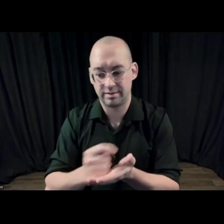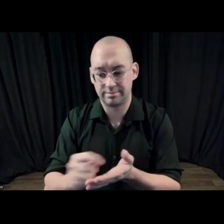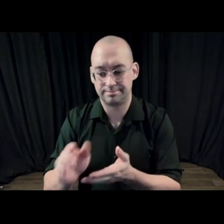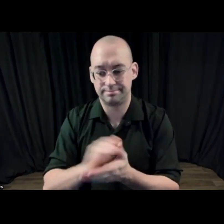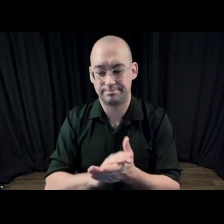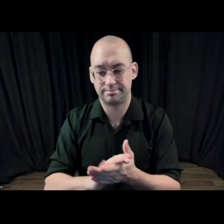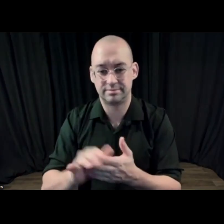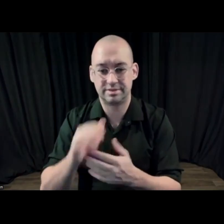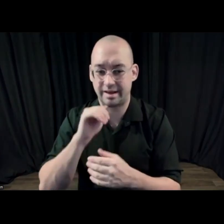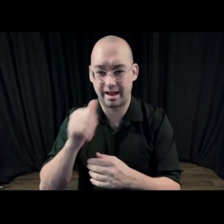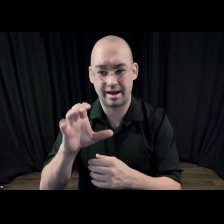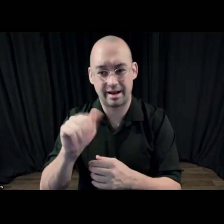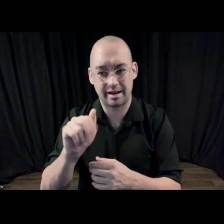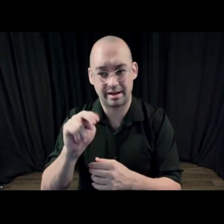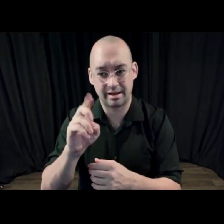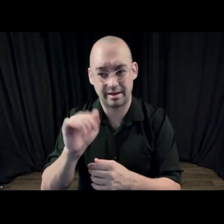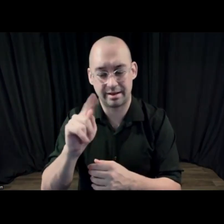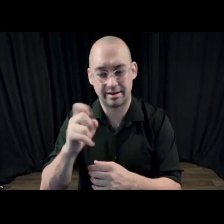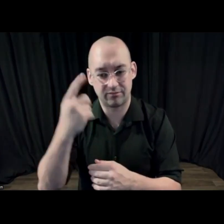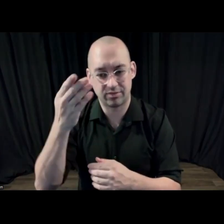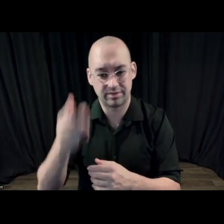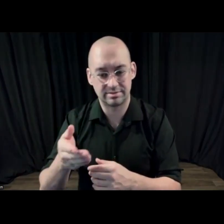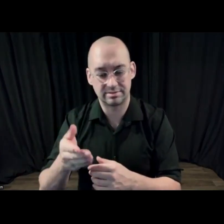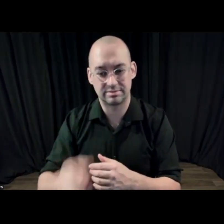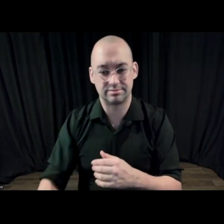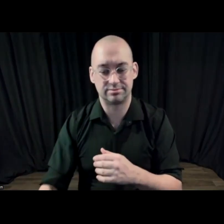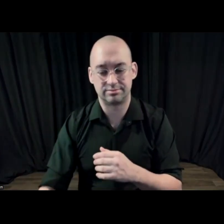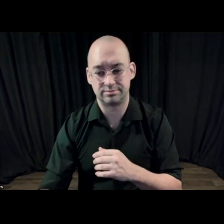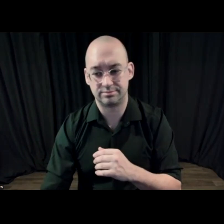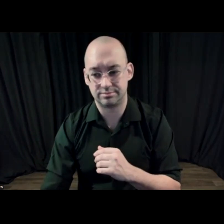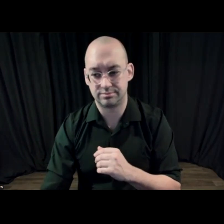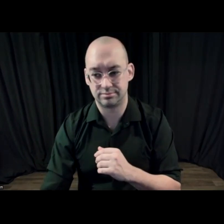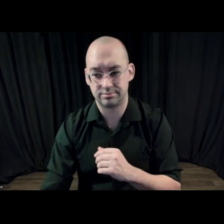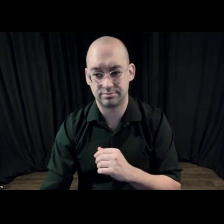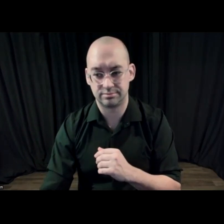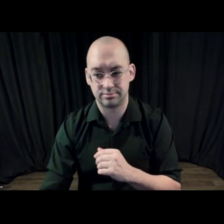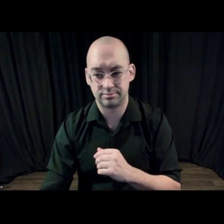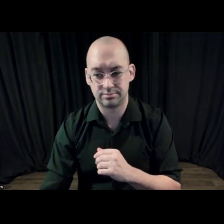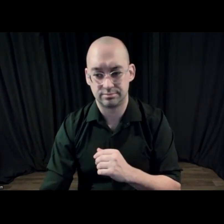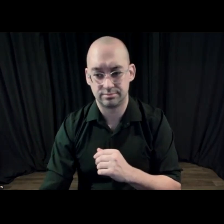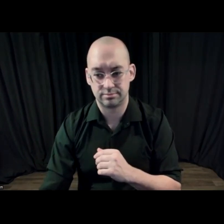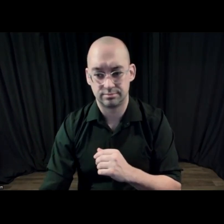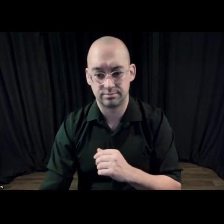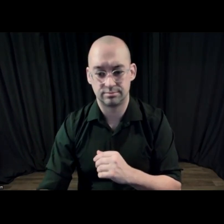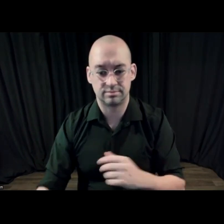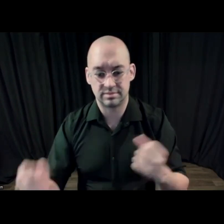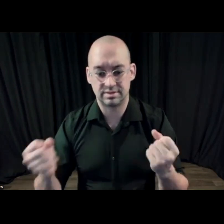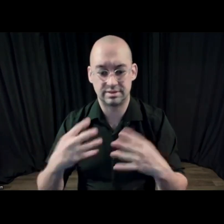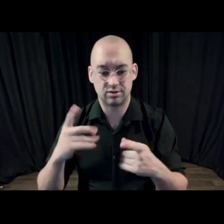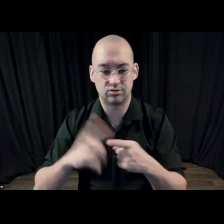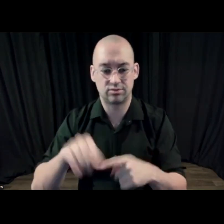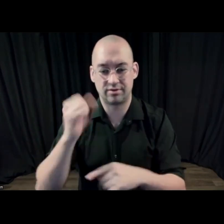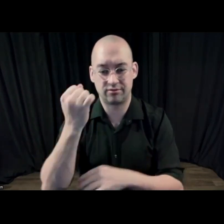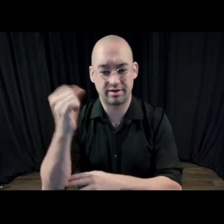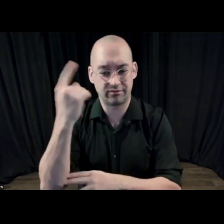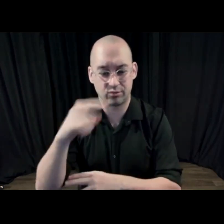this. And it was back to the drawing board. And again, just really scared to advocate for her and feeling like a drug seeker.